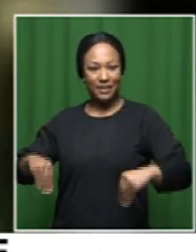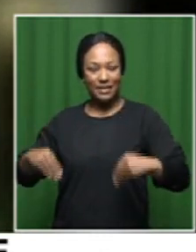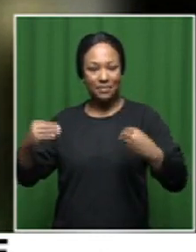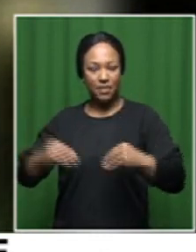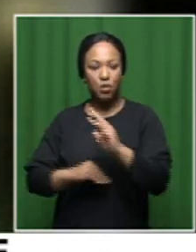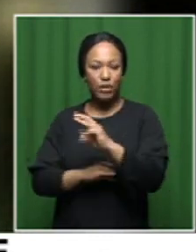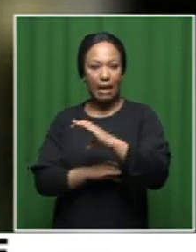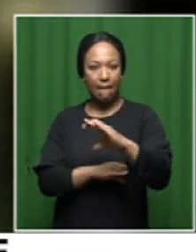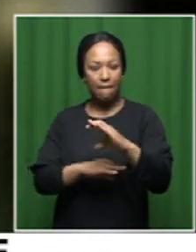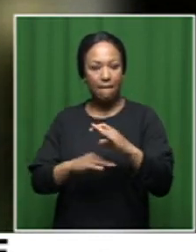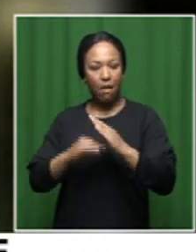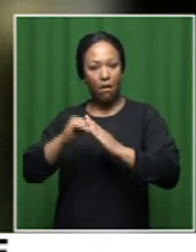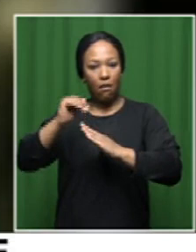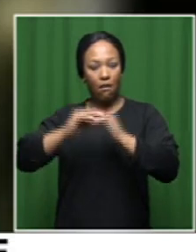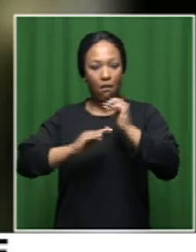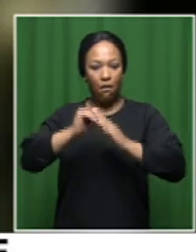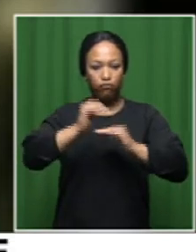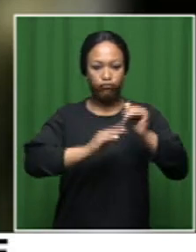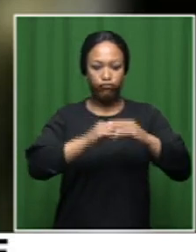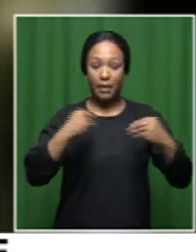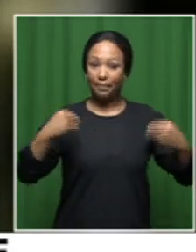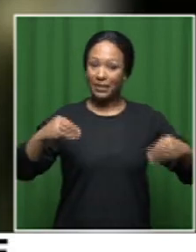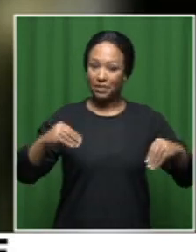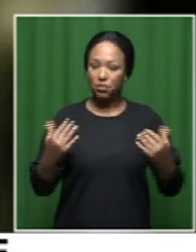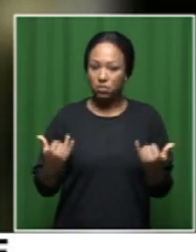Cape and additional properties is